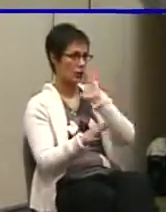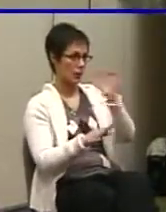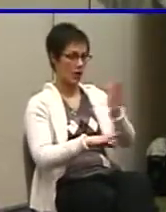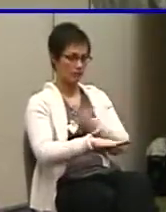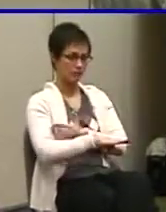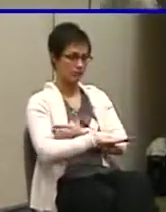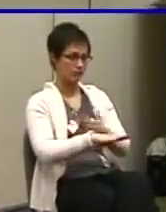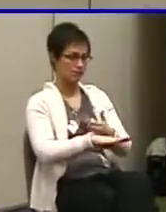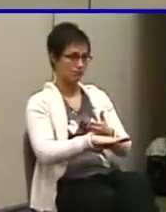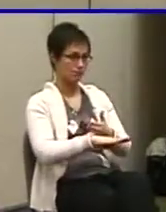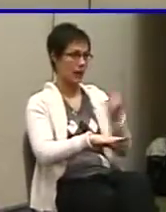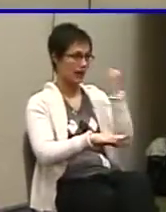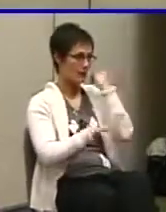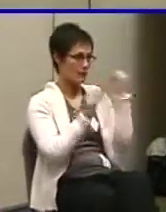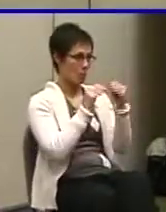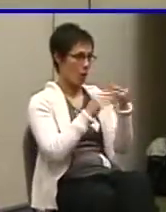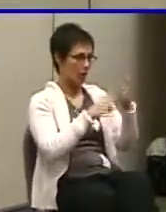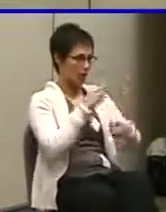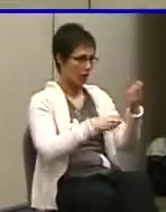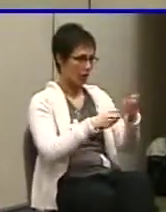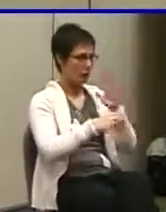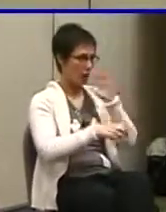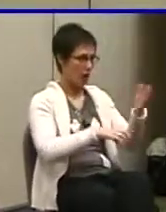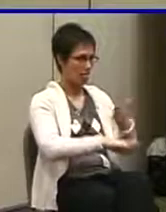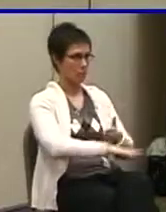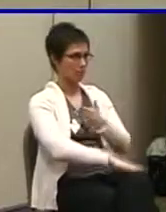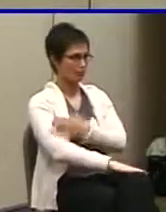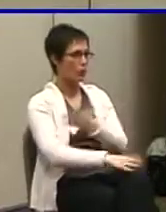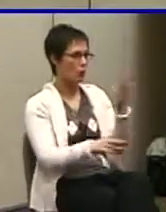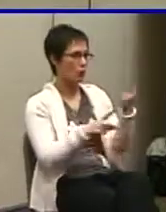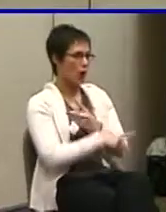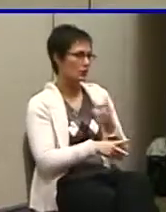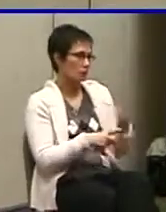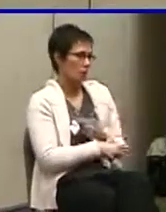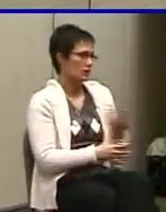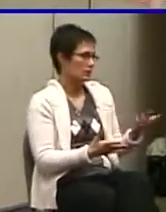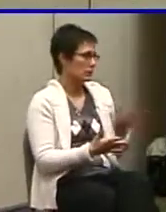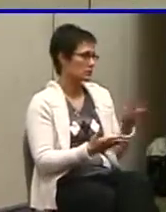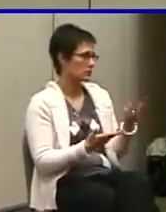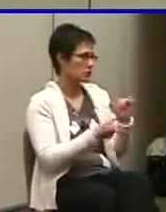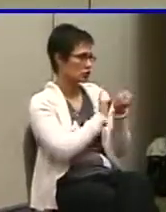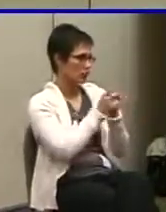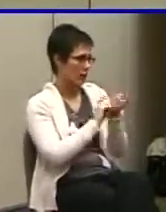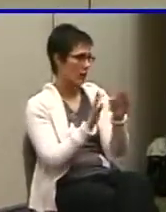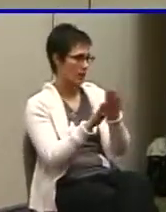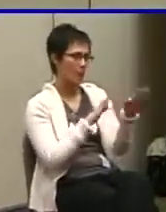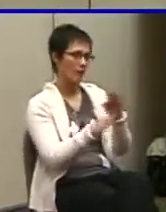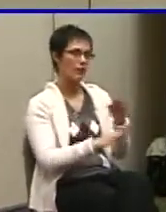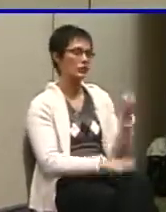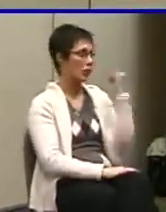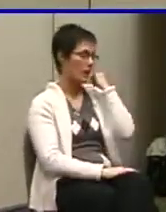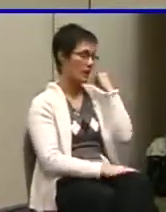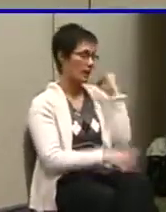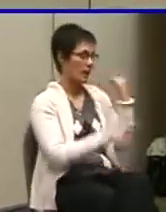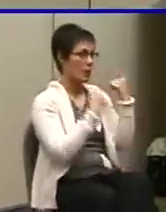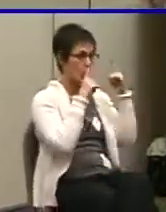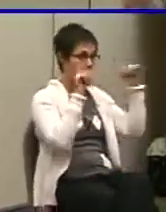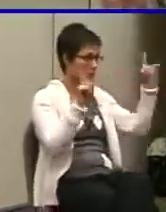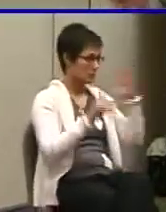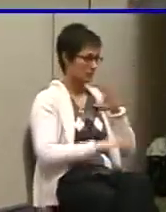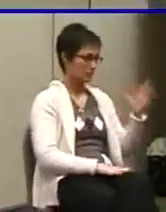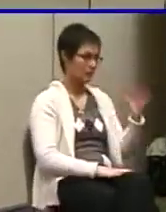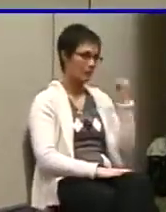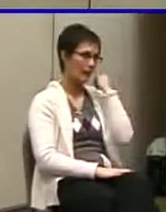problem should escalate. If it doesn't, then my function's not correct. All right? And I have to think of something else. So I could say, based on a